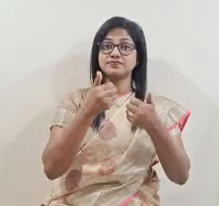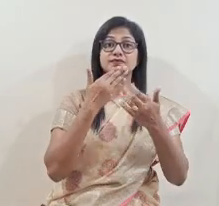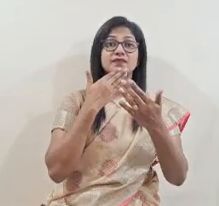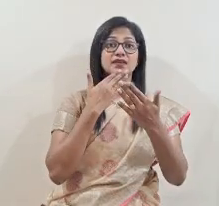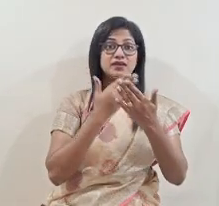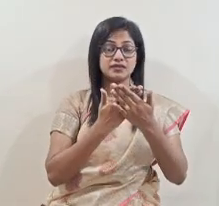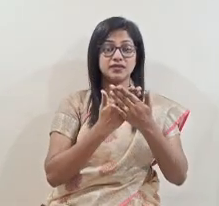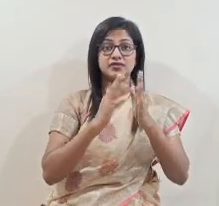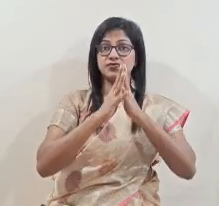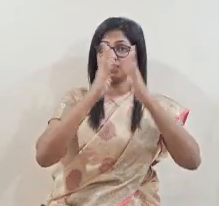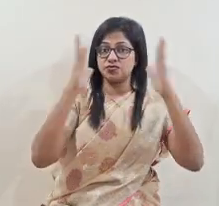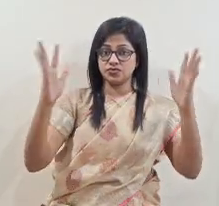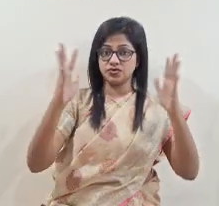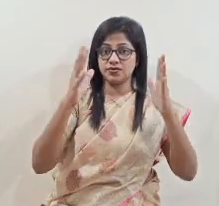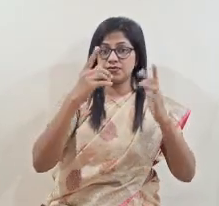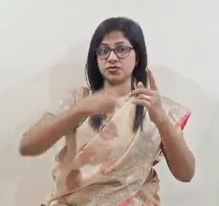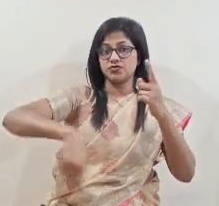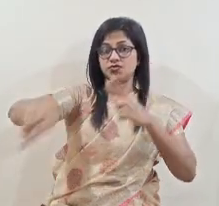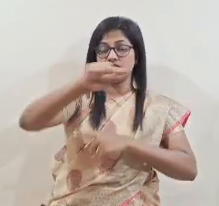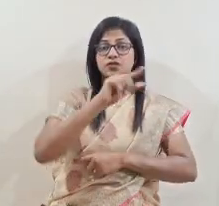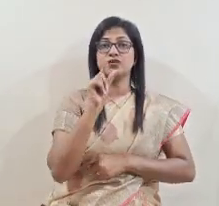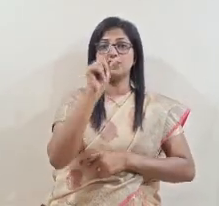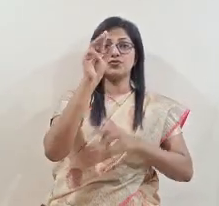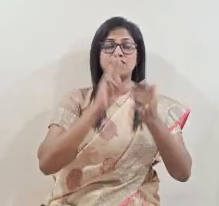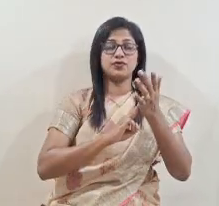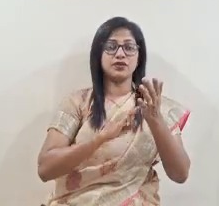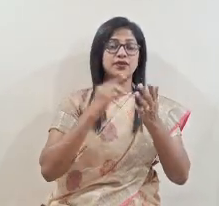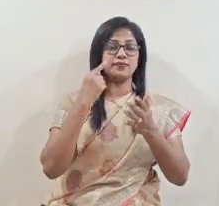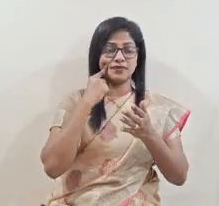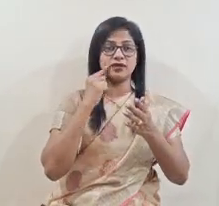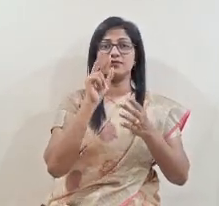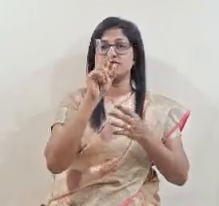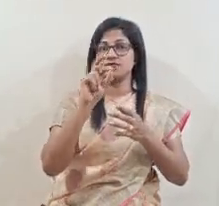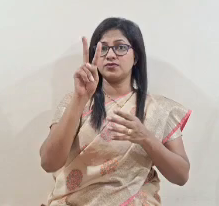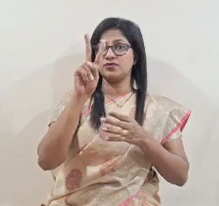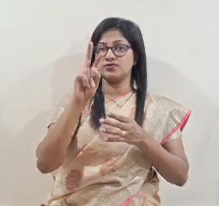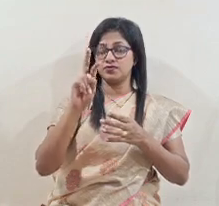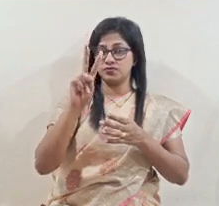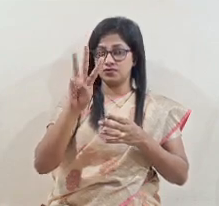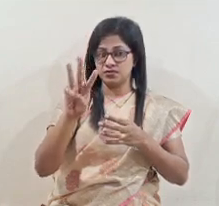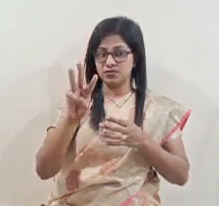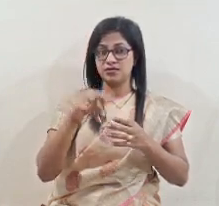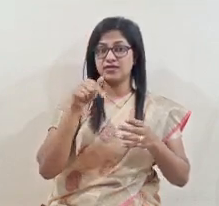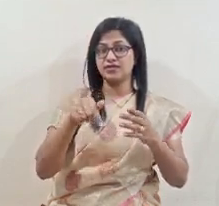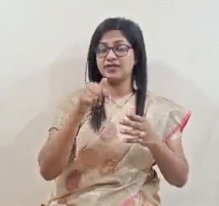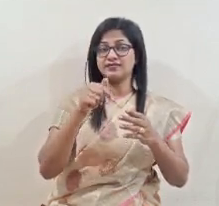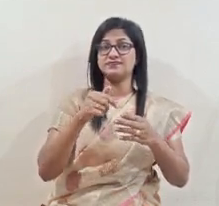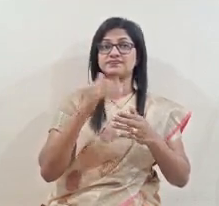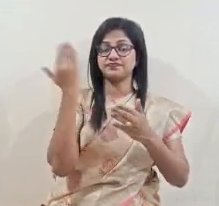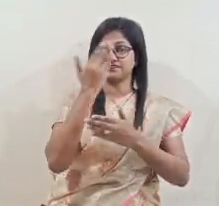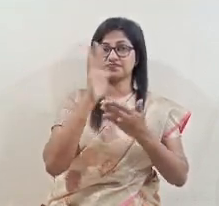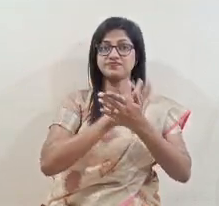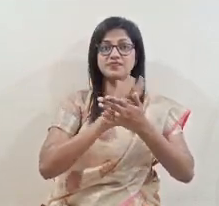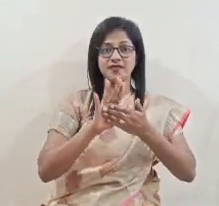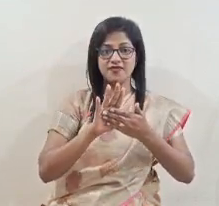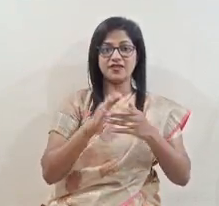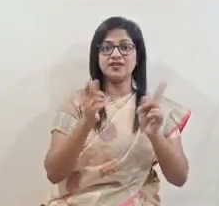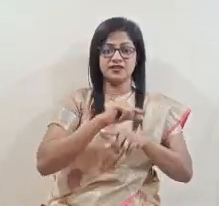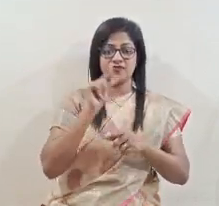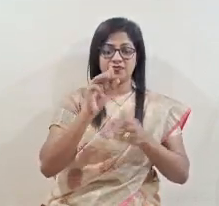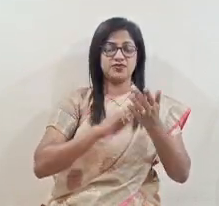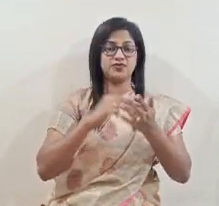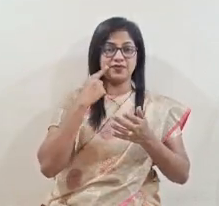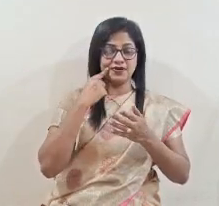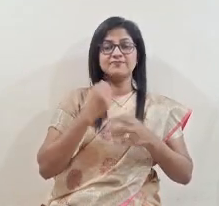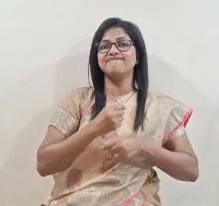Thank you so much for being here for the UMI 2023. To end the session, I would like to present on behalf